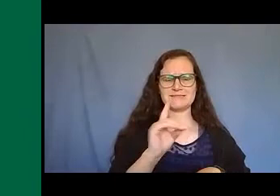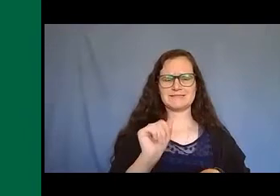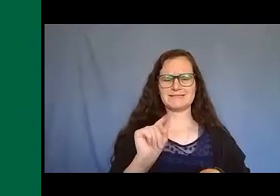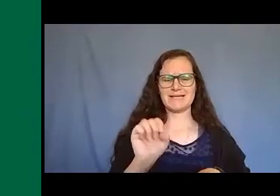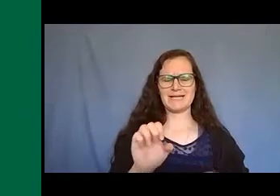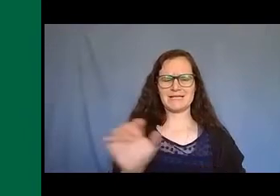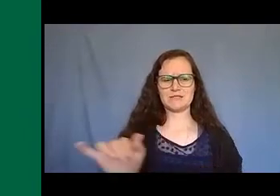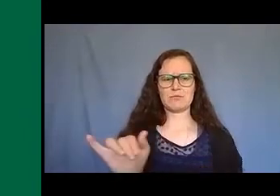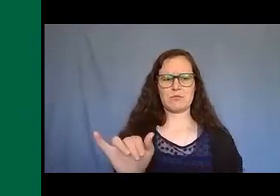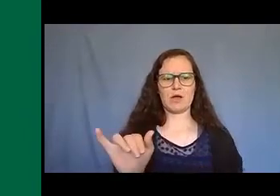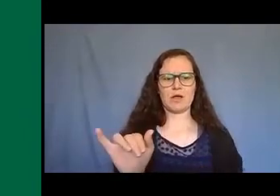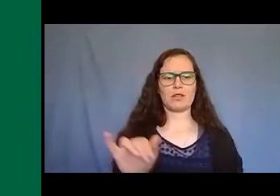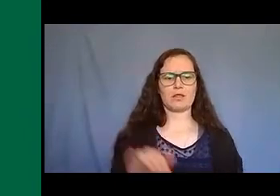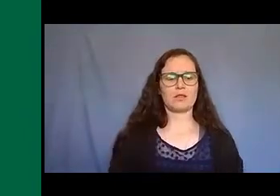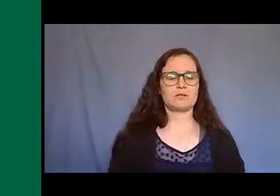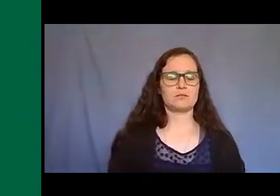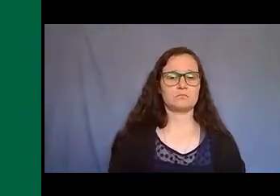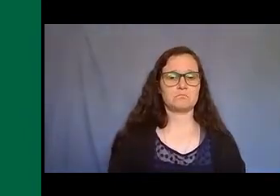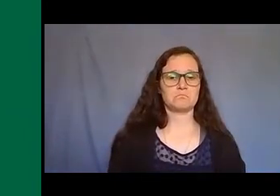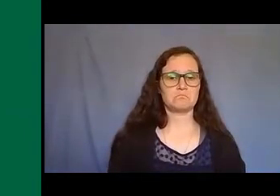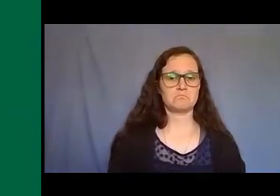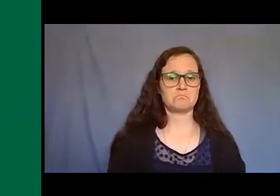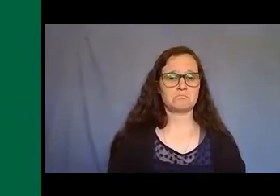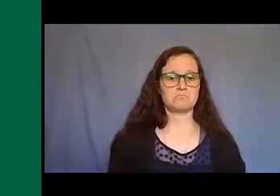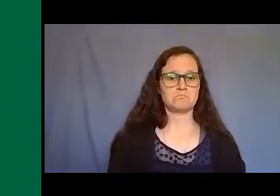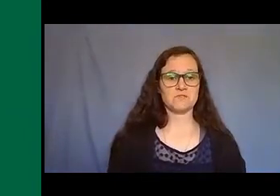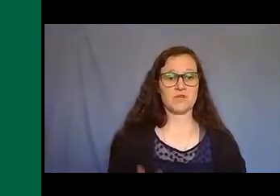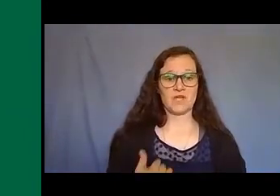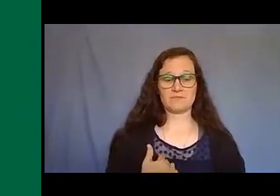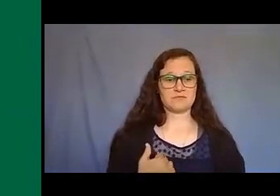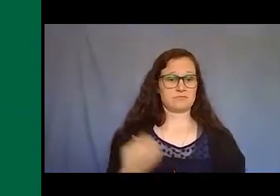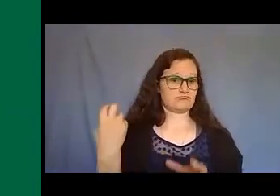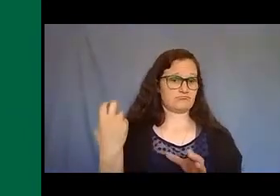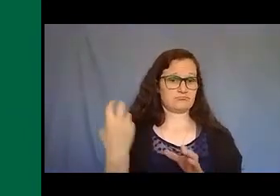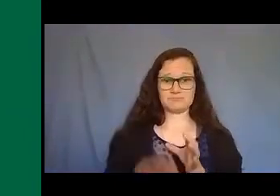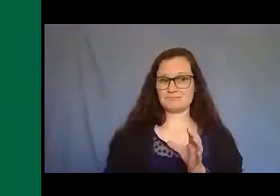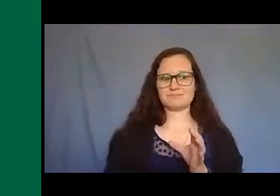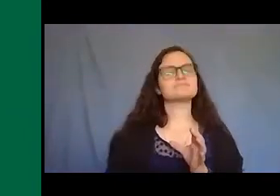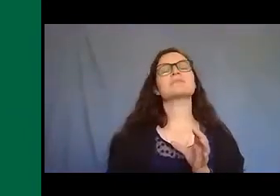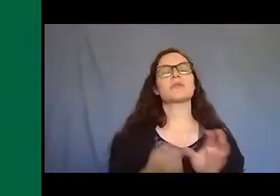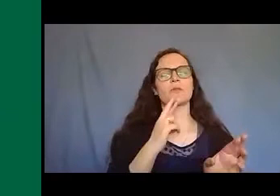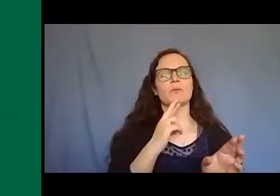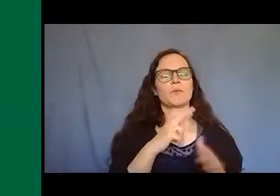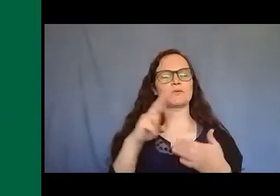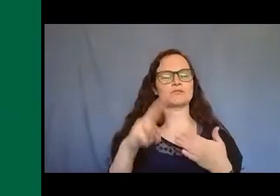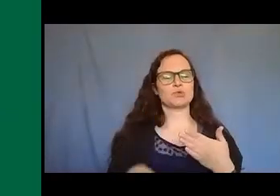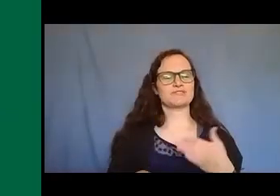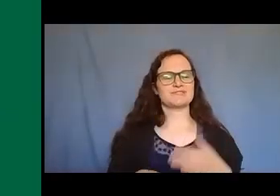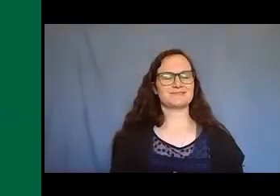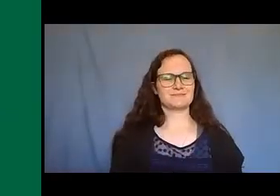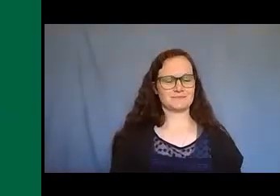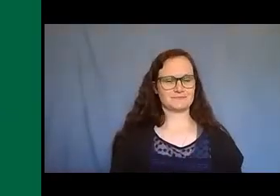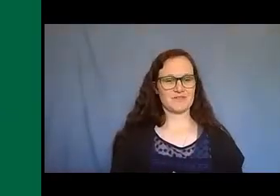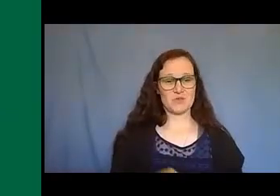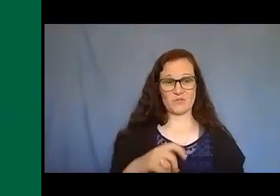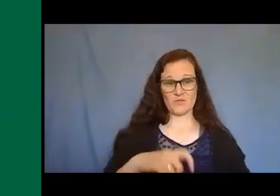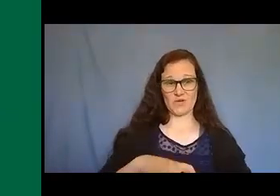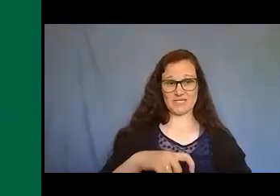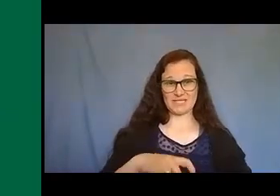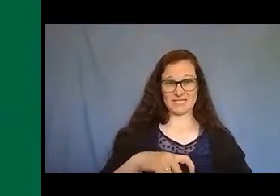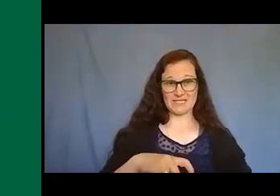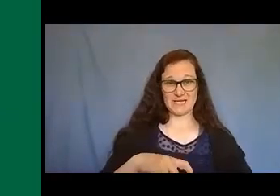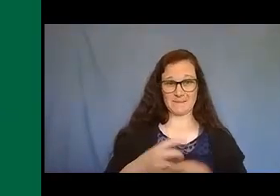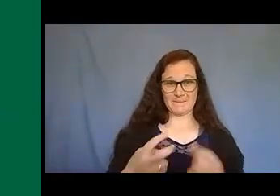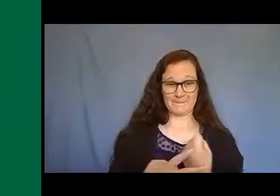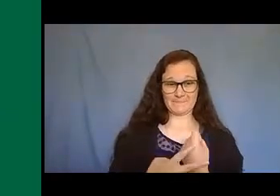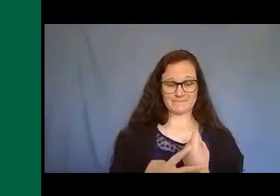the Aztec sediments. So I'm going to jump right into some of the results. And again, for the sake of time, I won't be